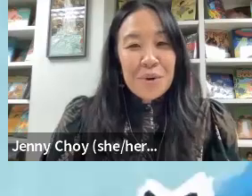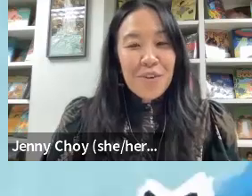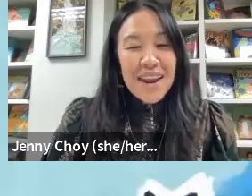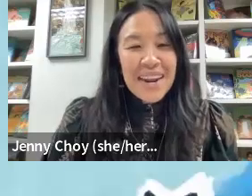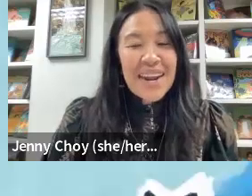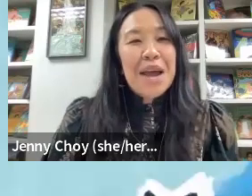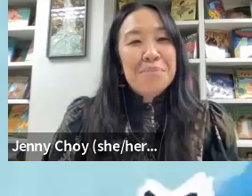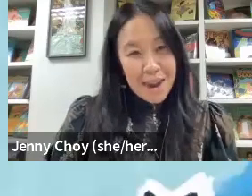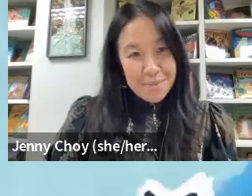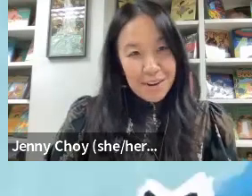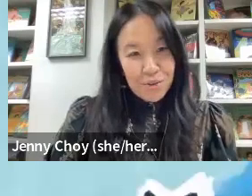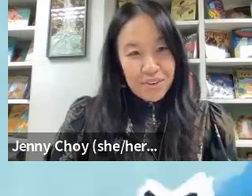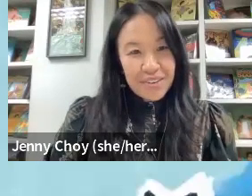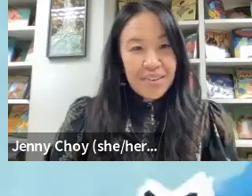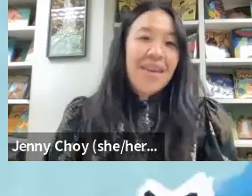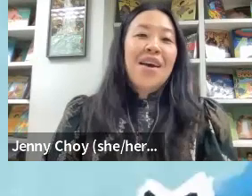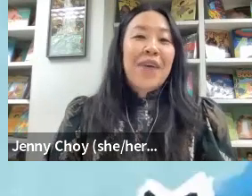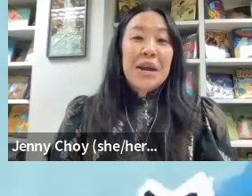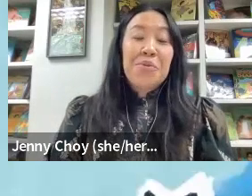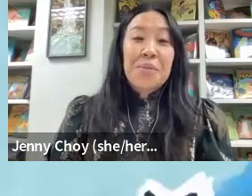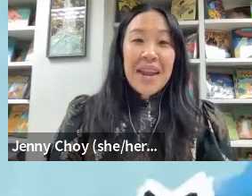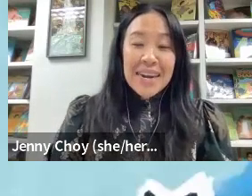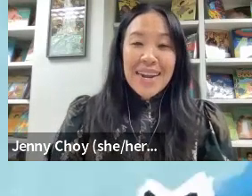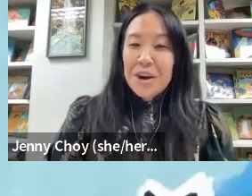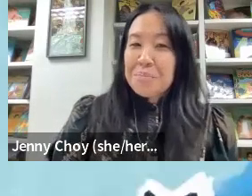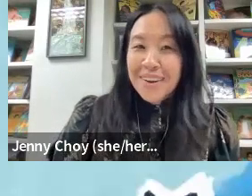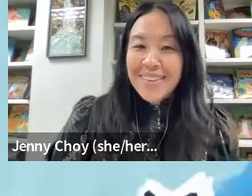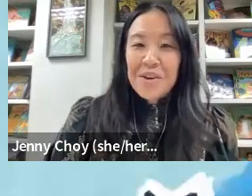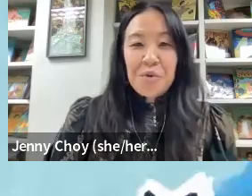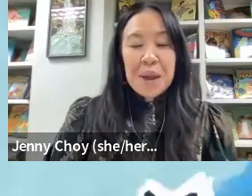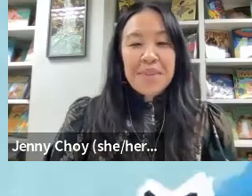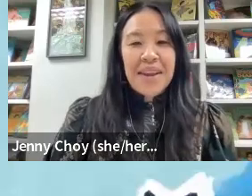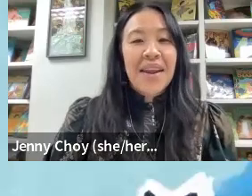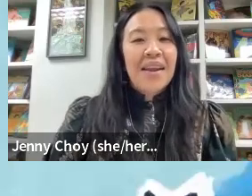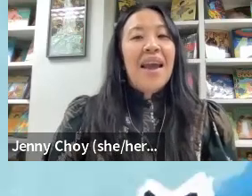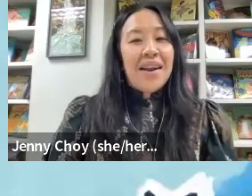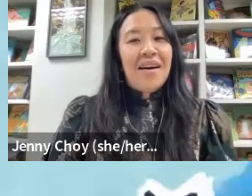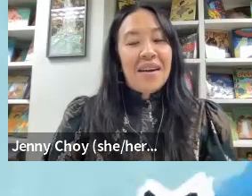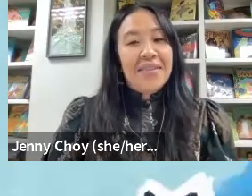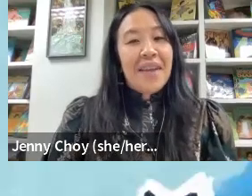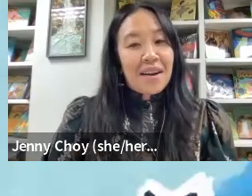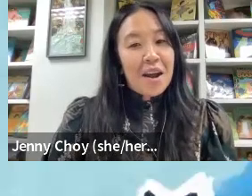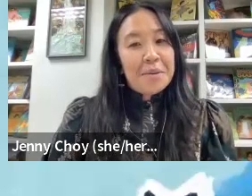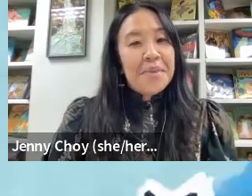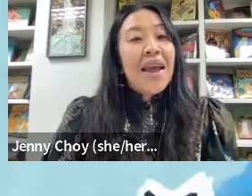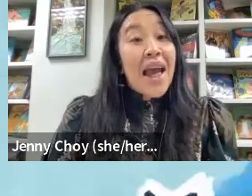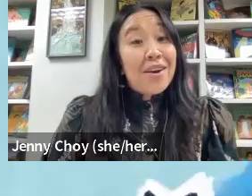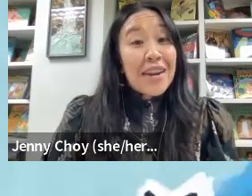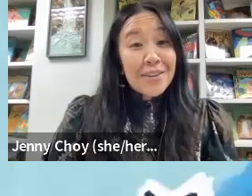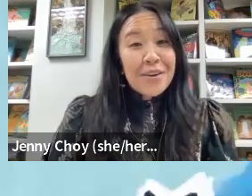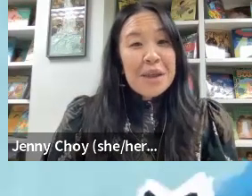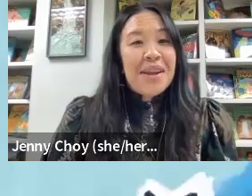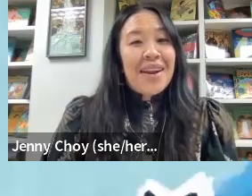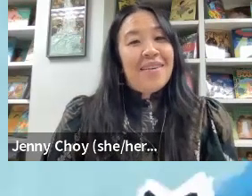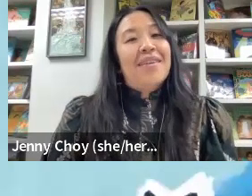ZAIN'S Super Friday, and Behind My Doors. Find out more about Hena and her books on her website, henakhan.com, and